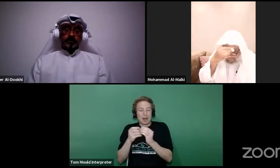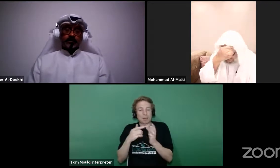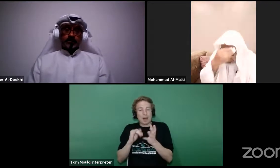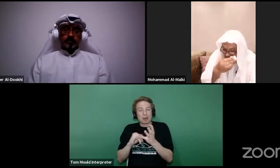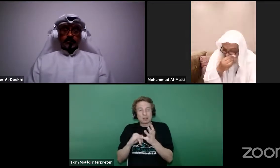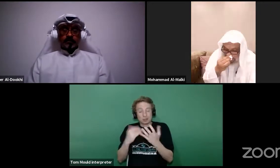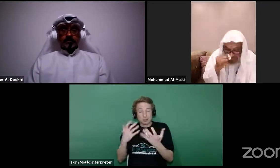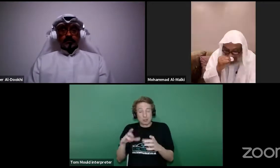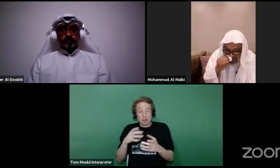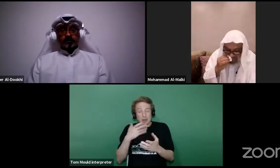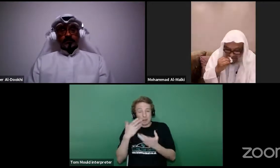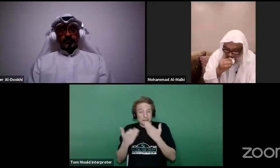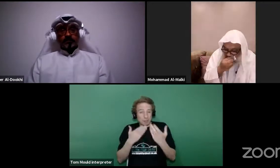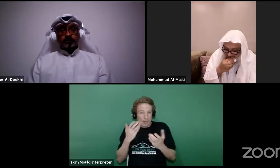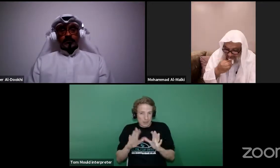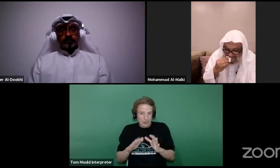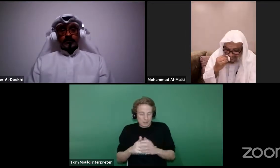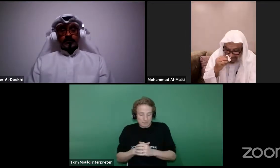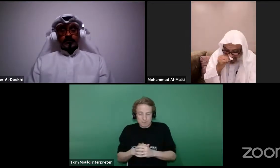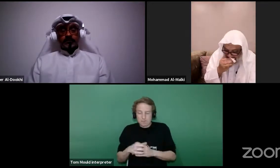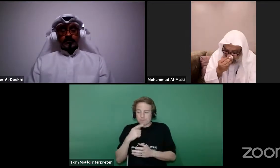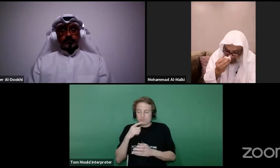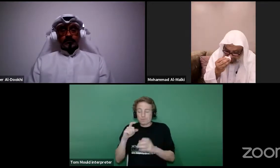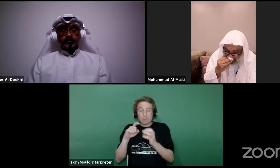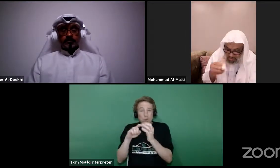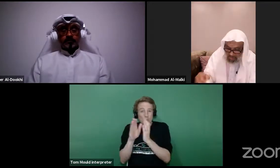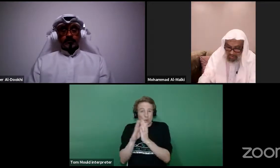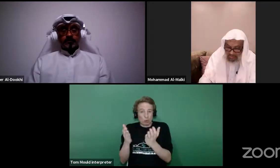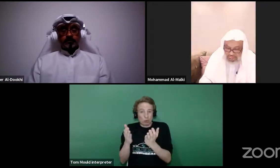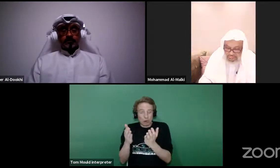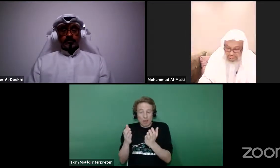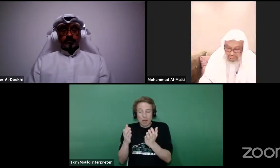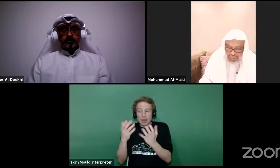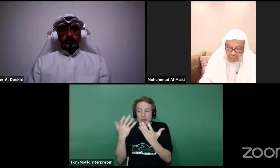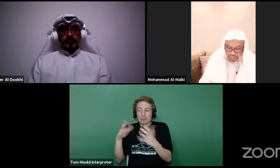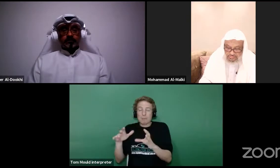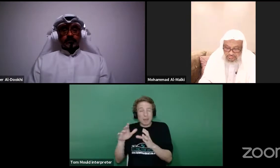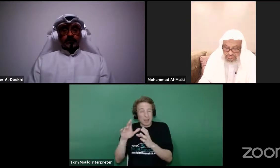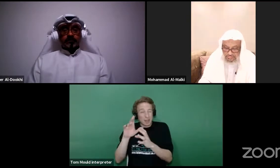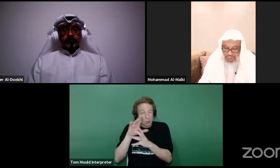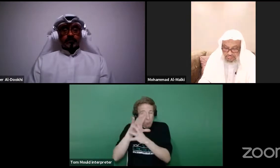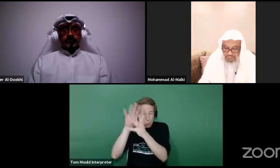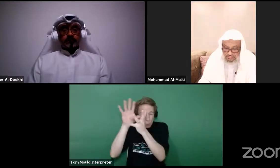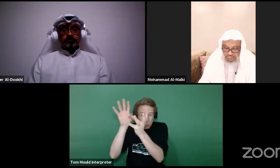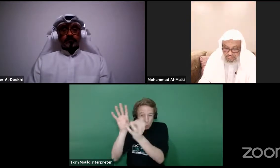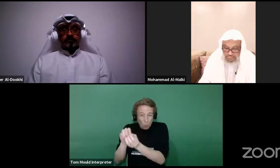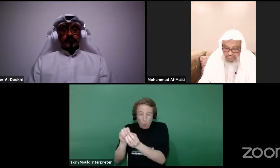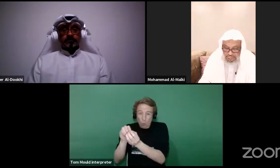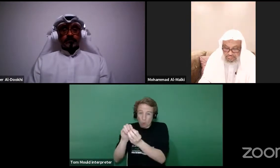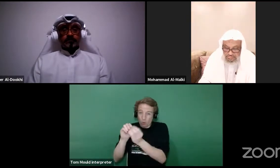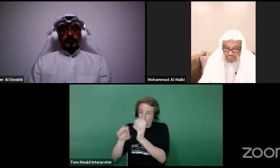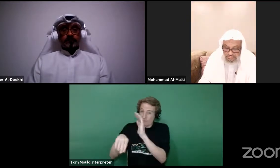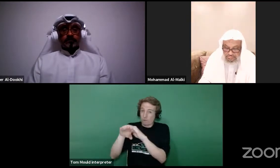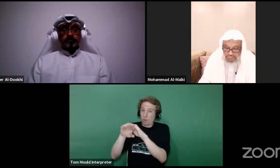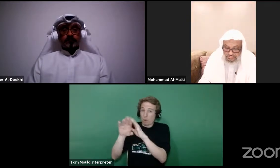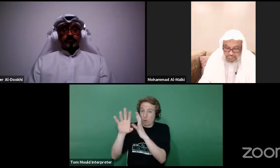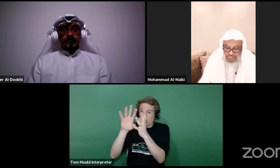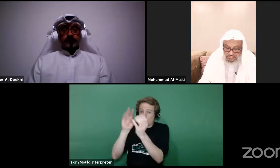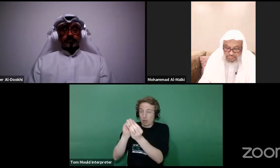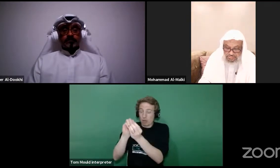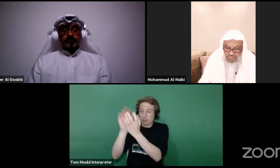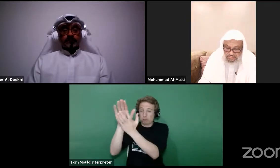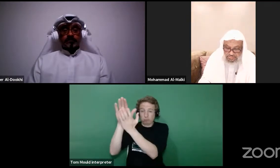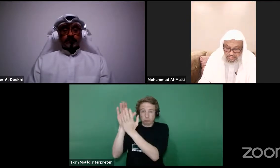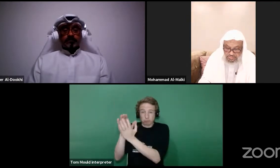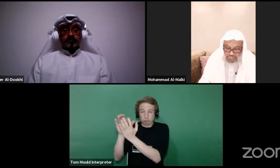thereafter the Quran, it was revealed it was revealed all at once, from as we've